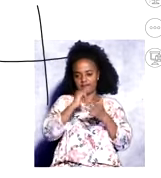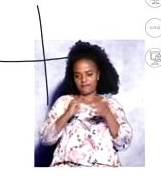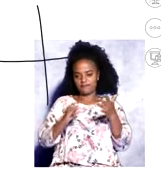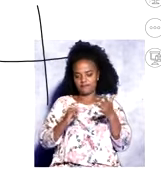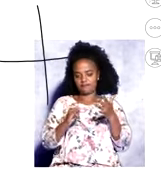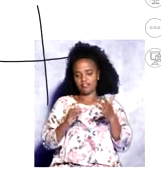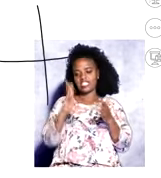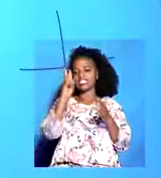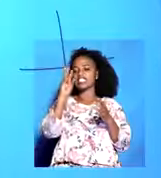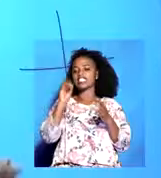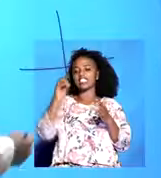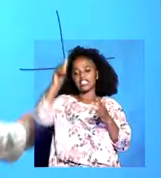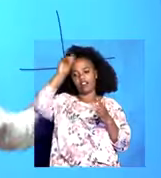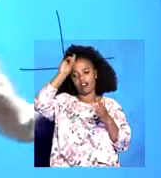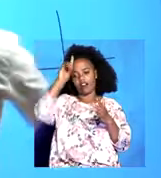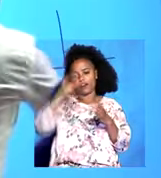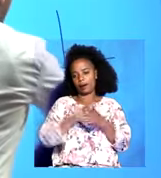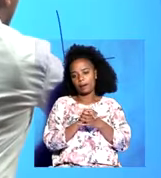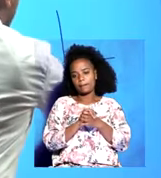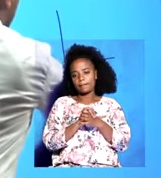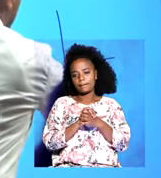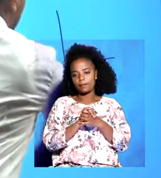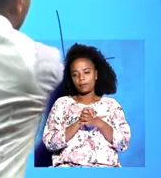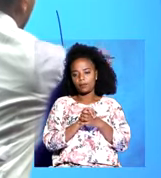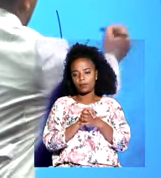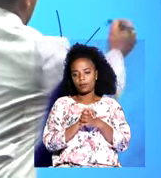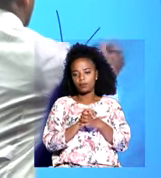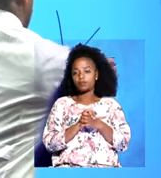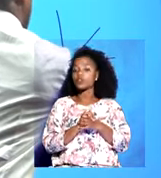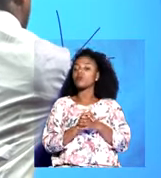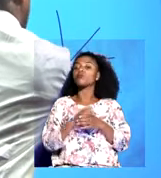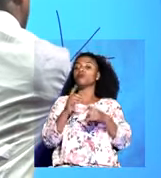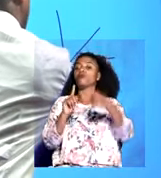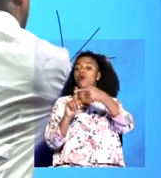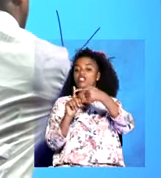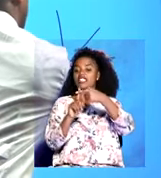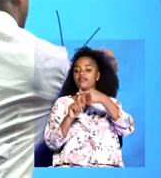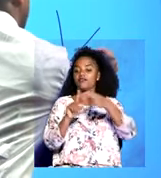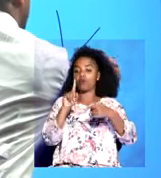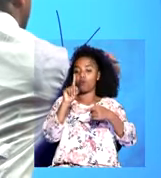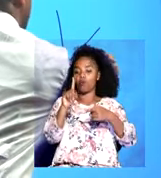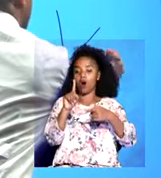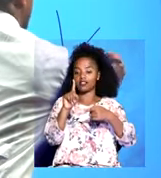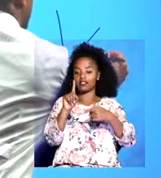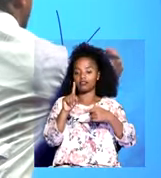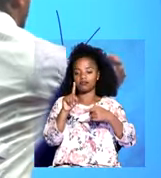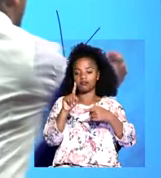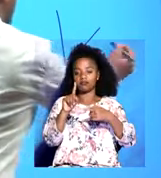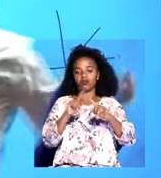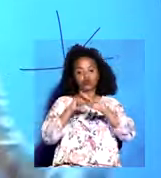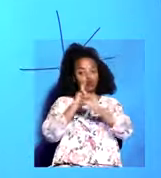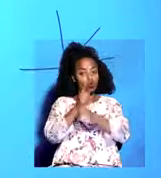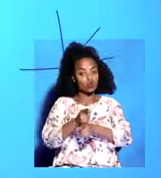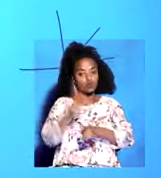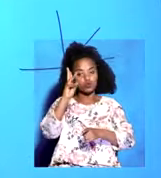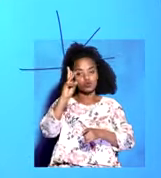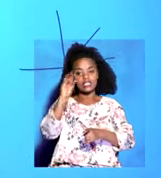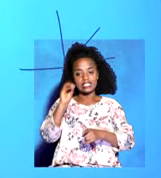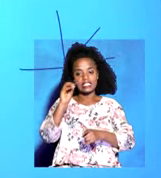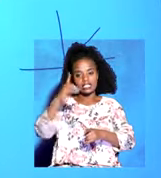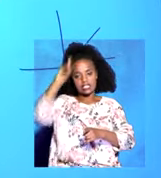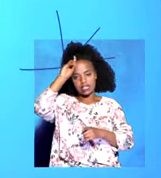60 degree. So, it's positive. One of particular solution is 60 degree here. Thus, this